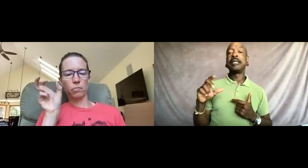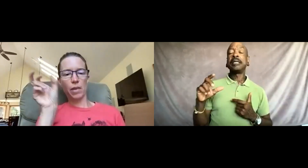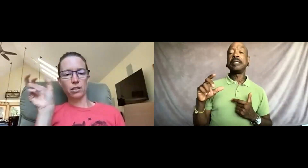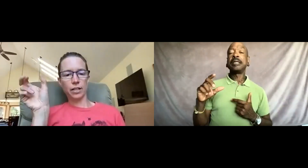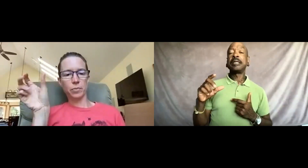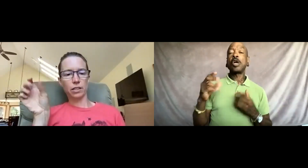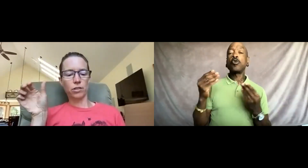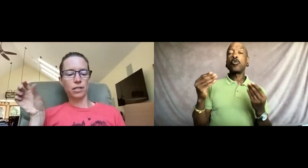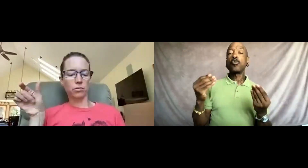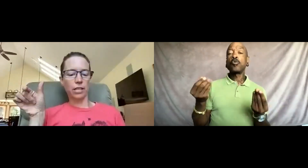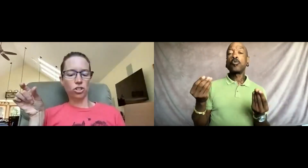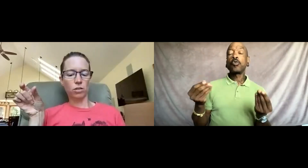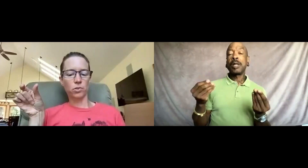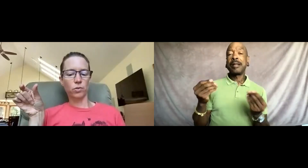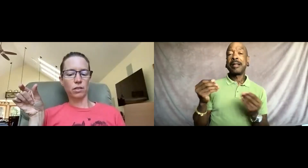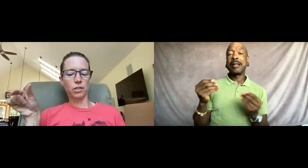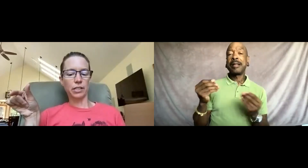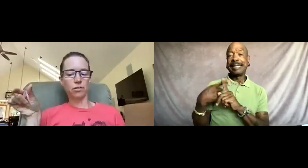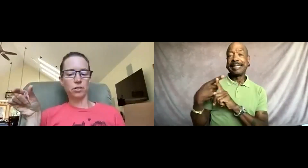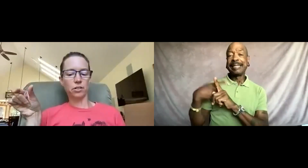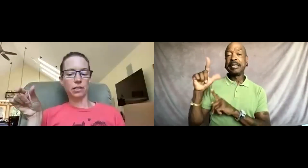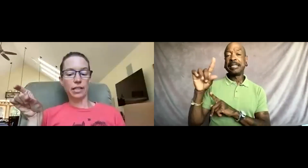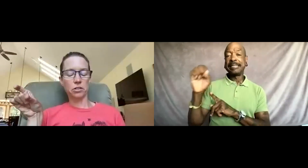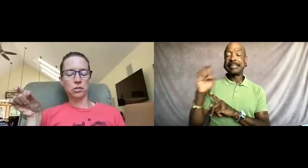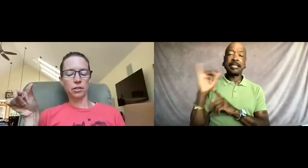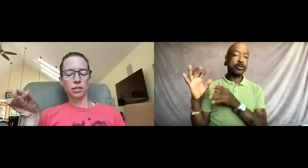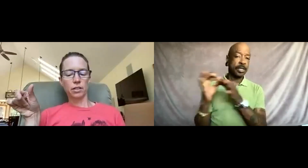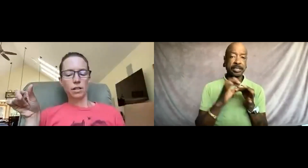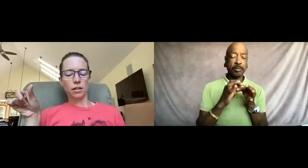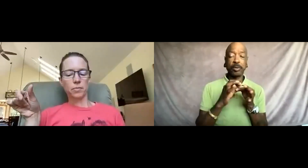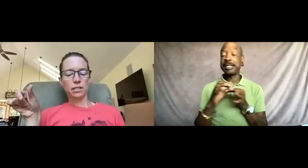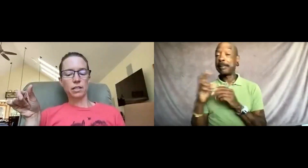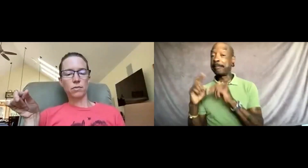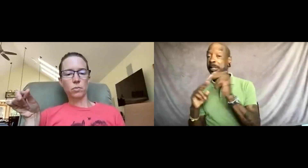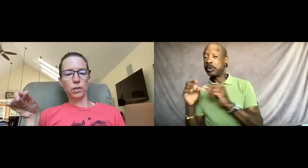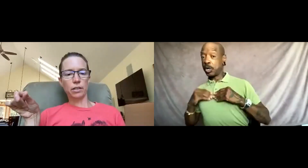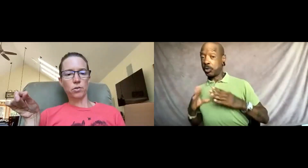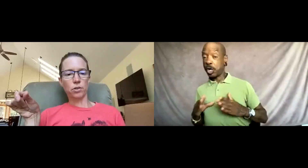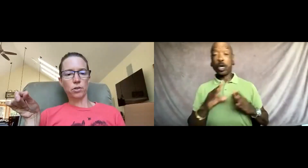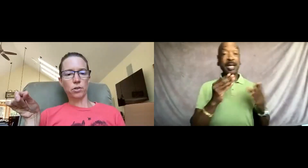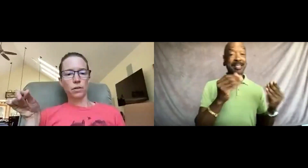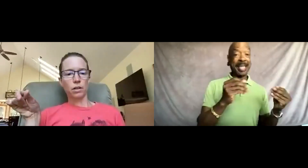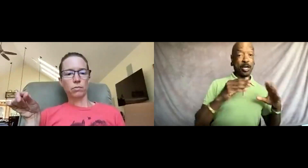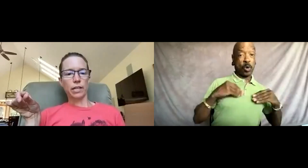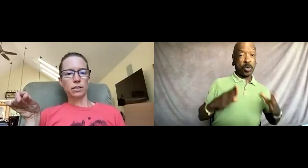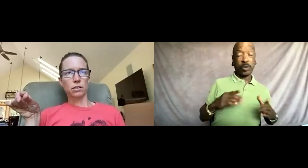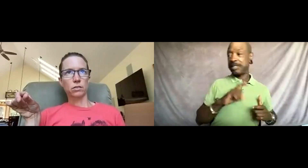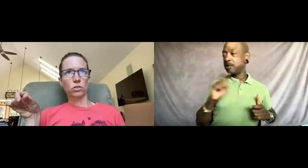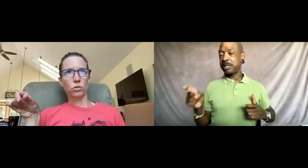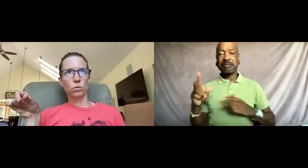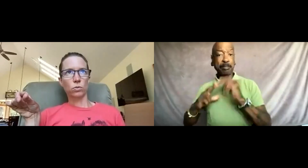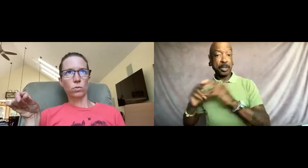is the main document that creates the relationship between the building owner and the landowner, is to give the building owner a